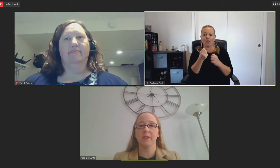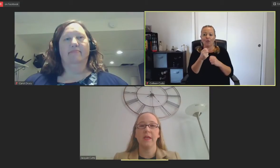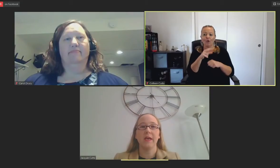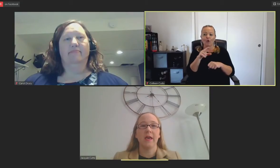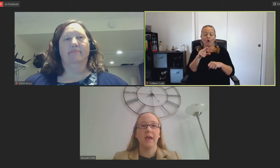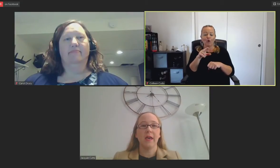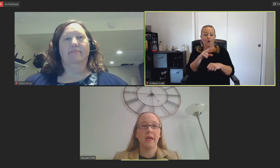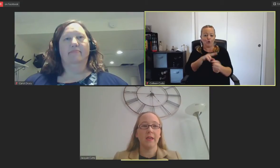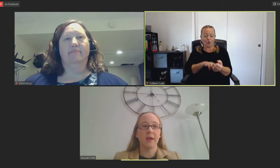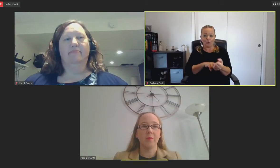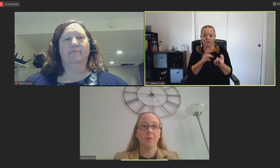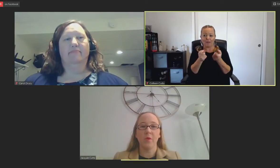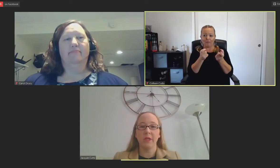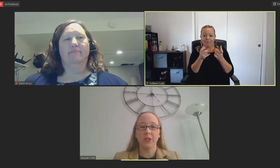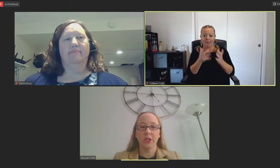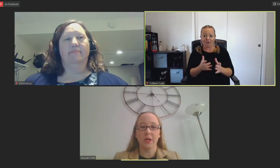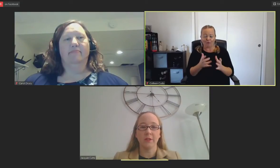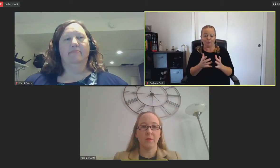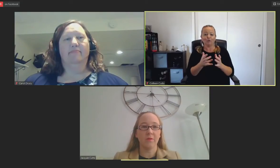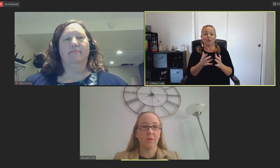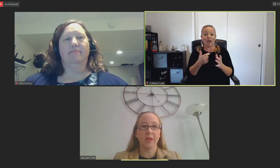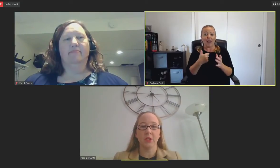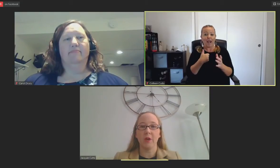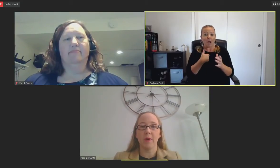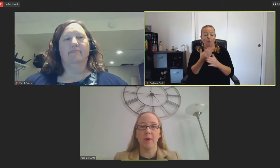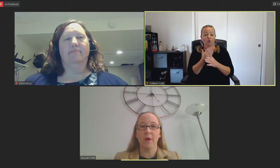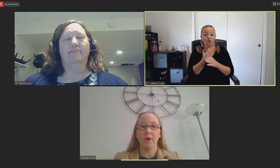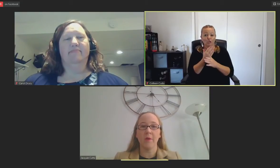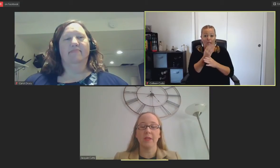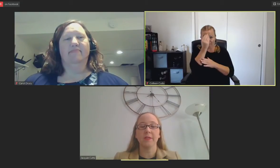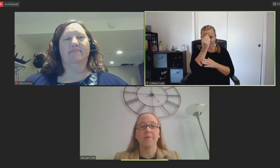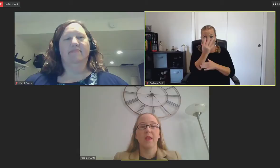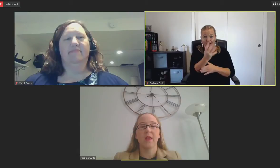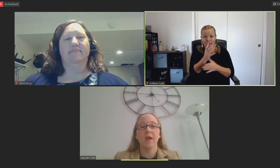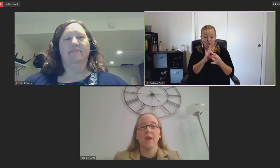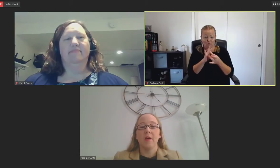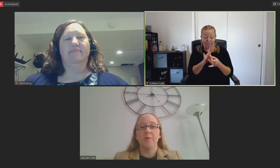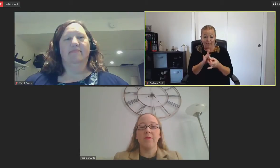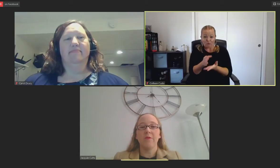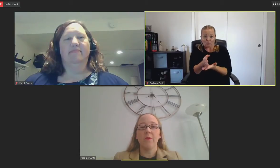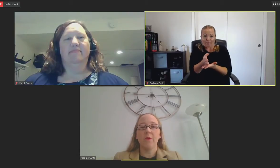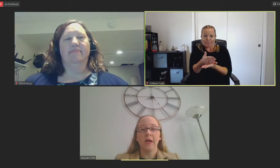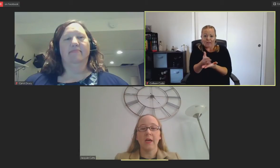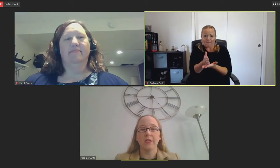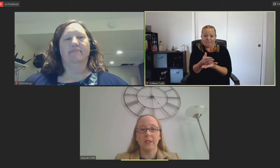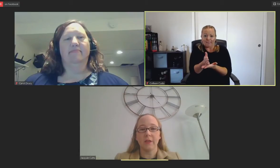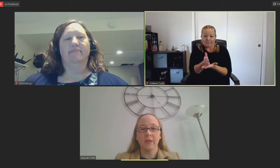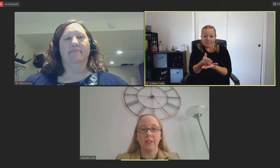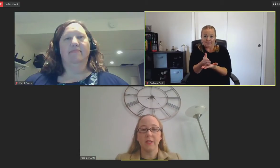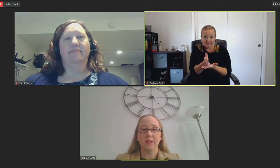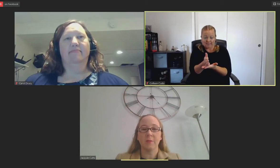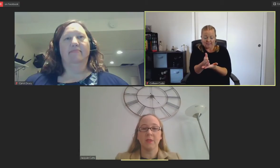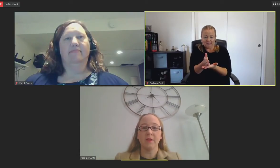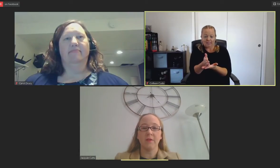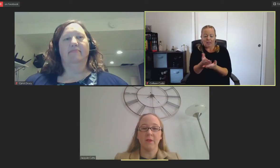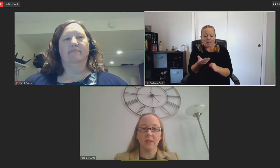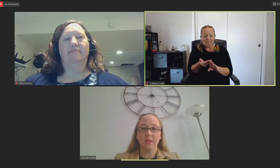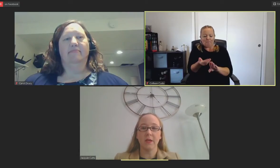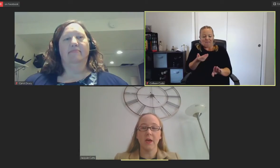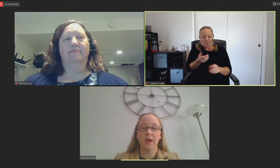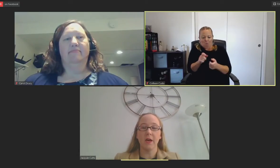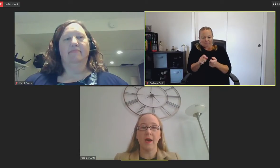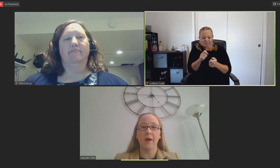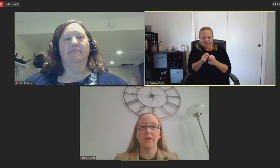Department, and I'm going to share some information about our compass. Before I actually delve into the